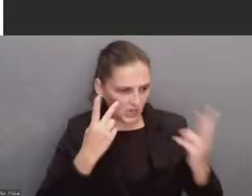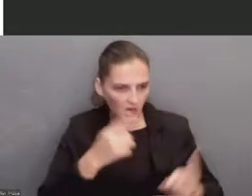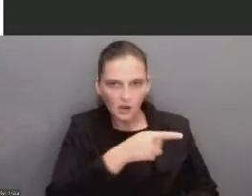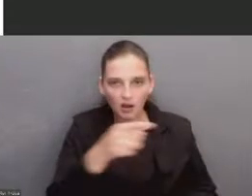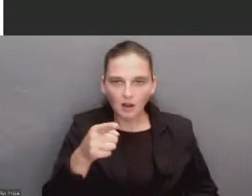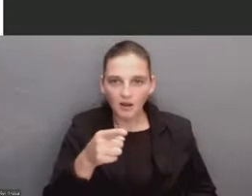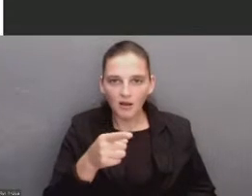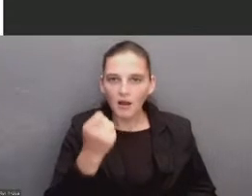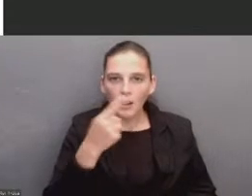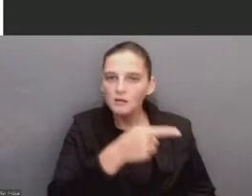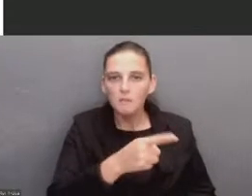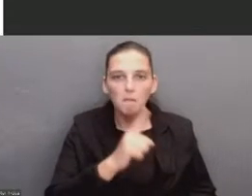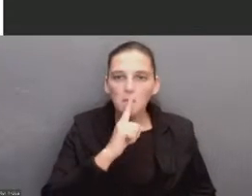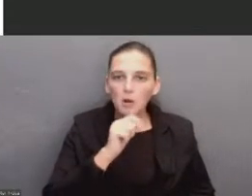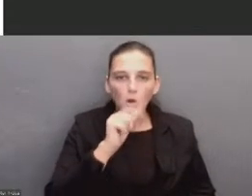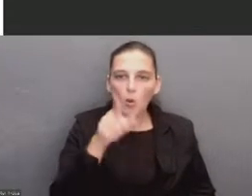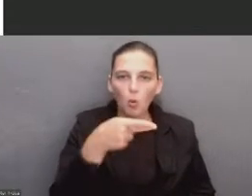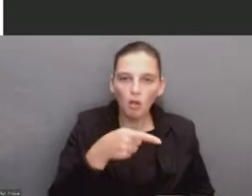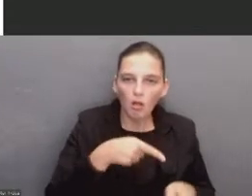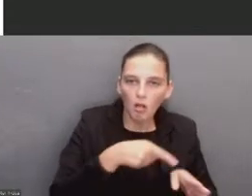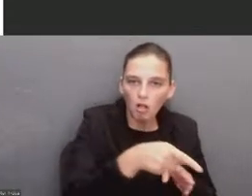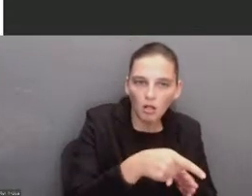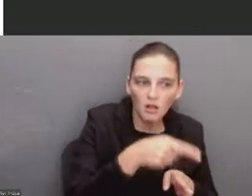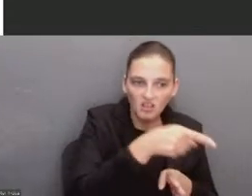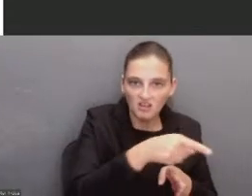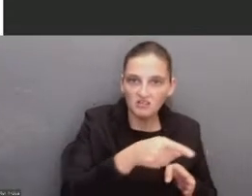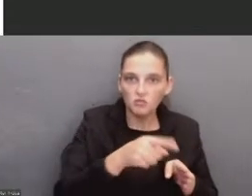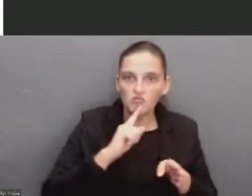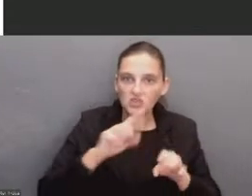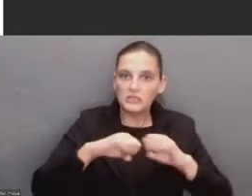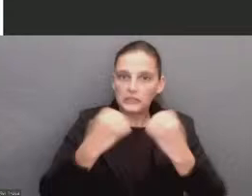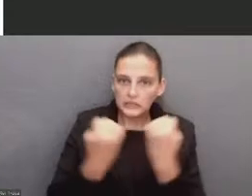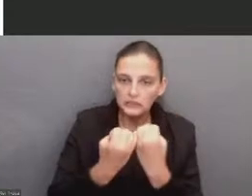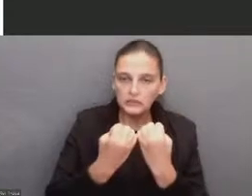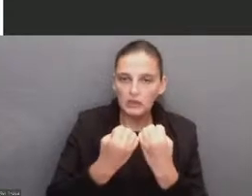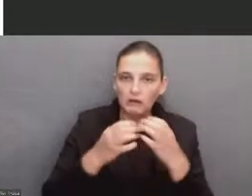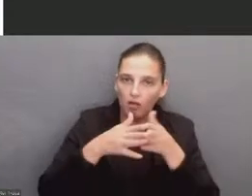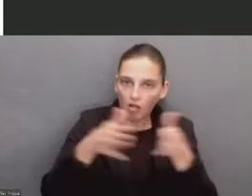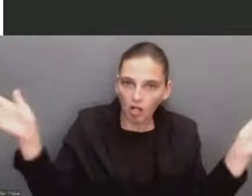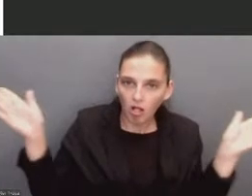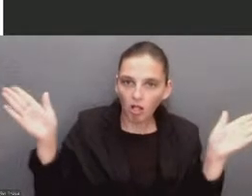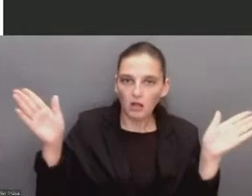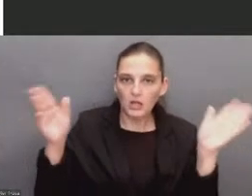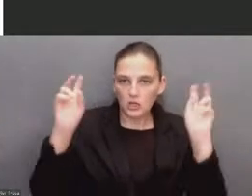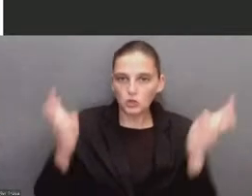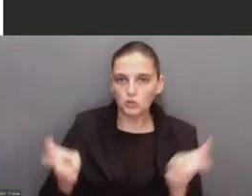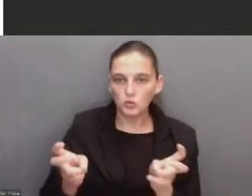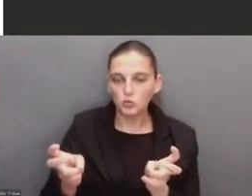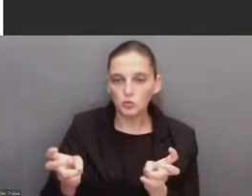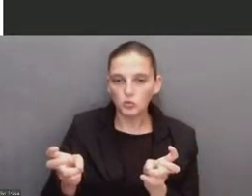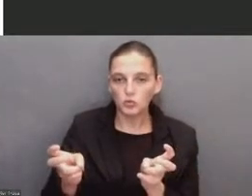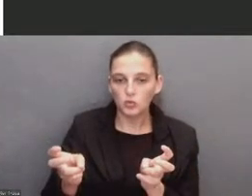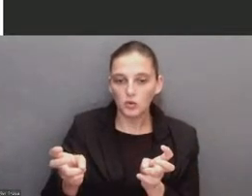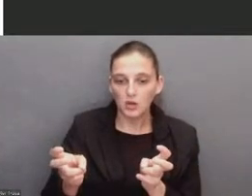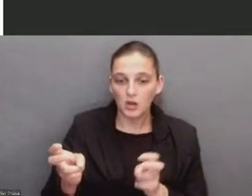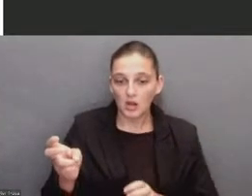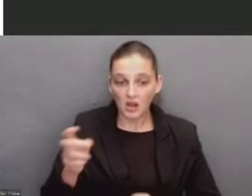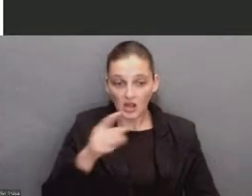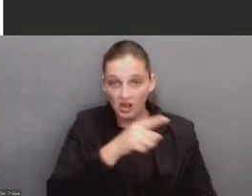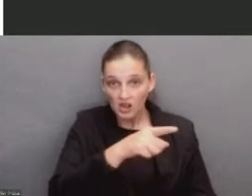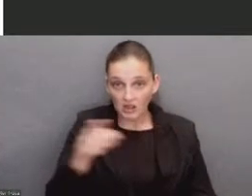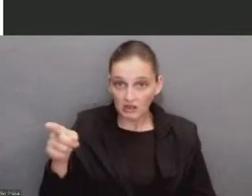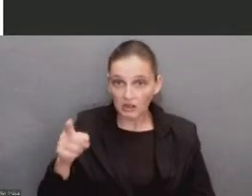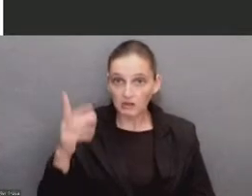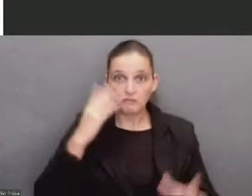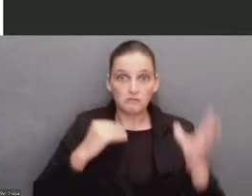issues and the multiple health risks and cumulative exposures that these communities face, and puts them at even